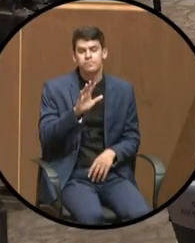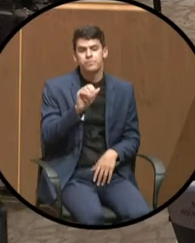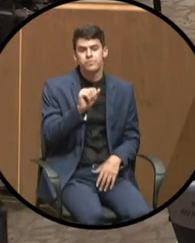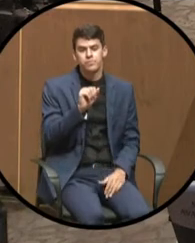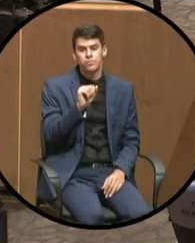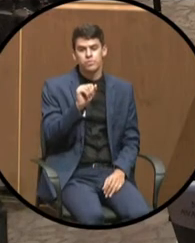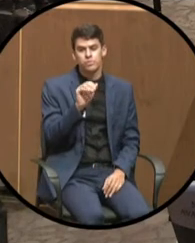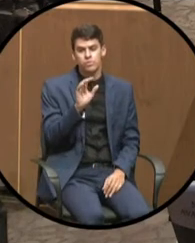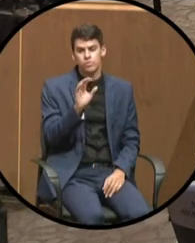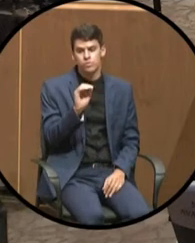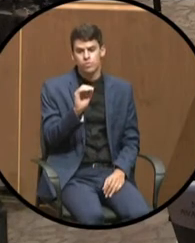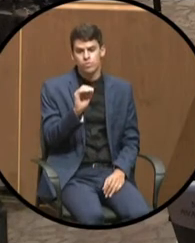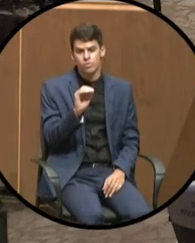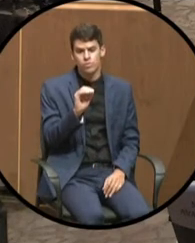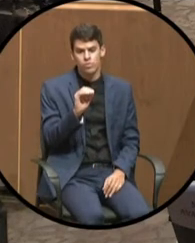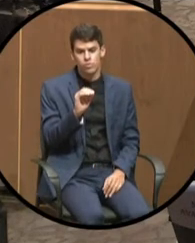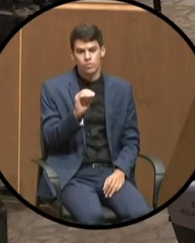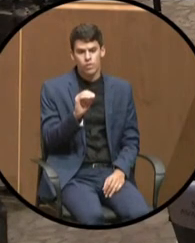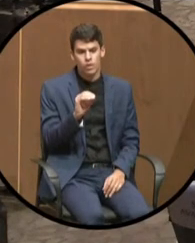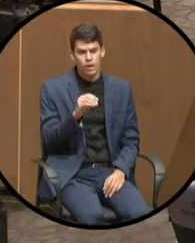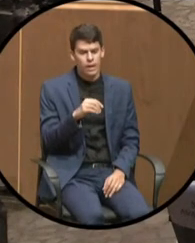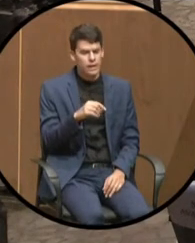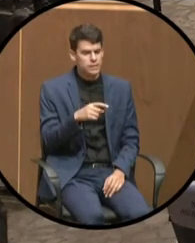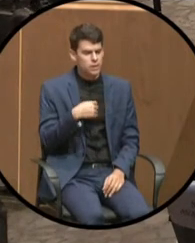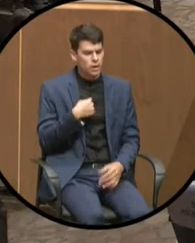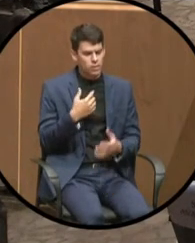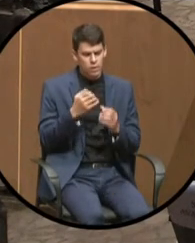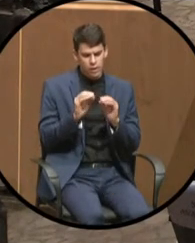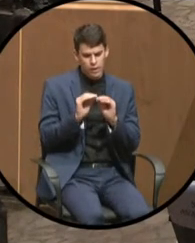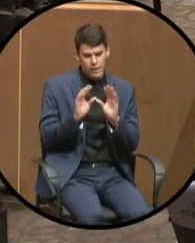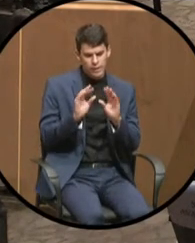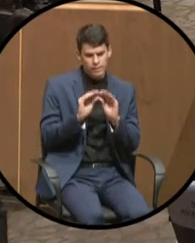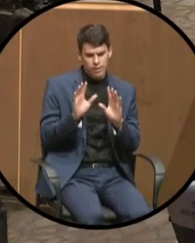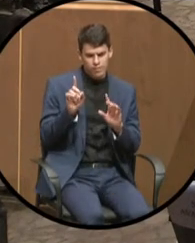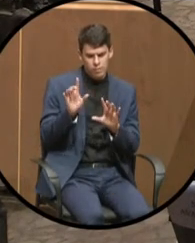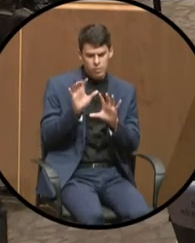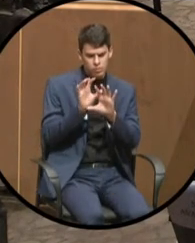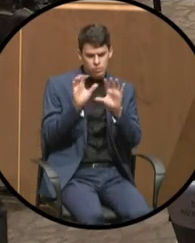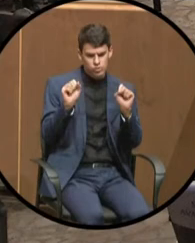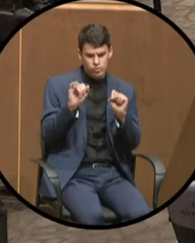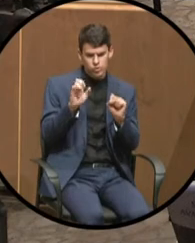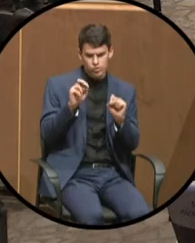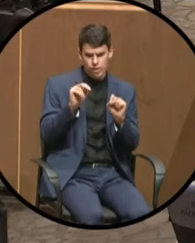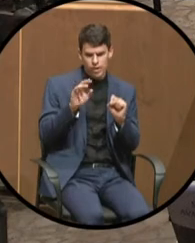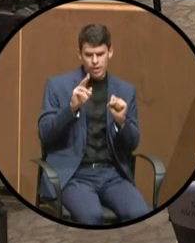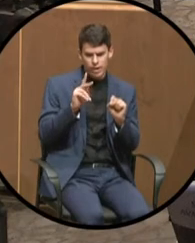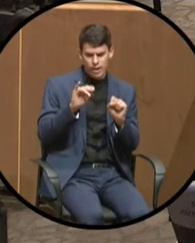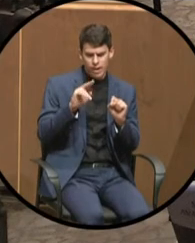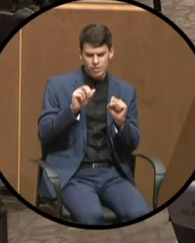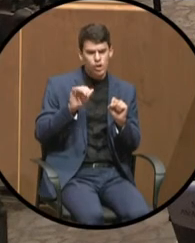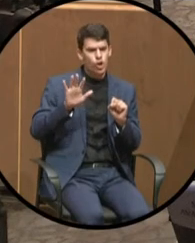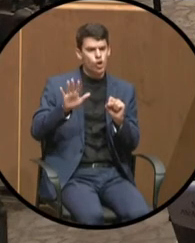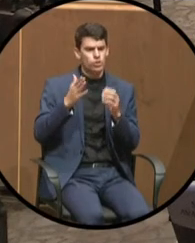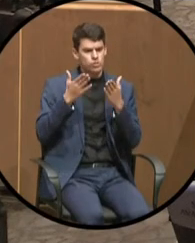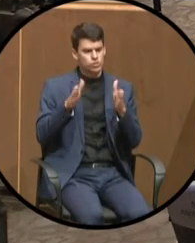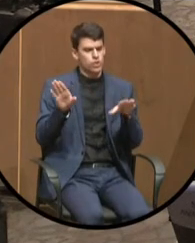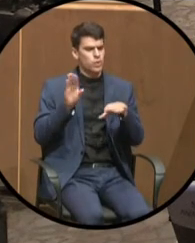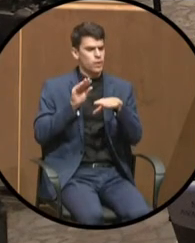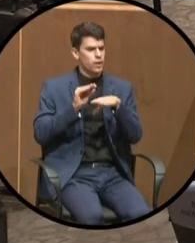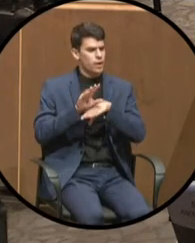So I think I need clarification from the superintendent and our general counsel,